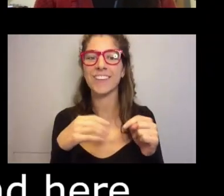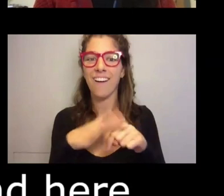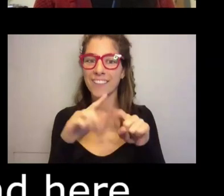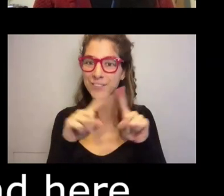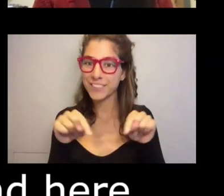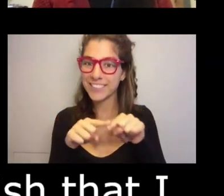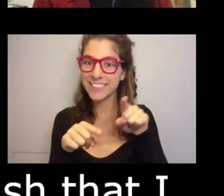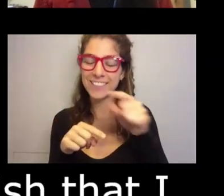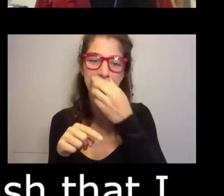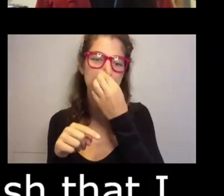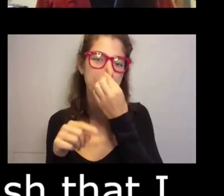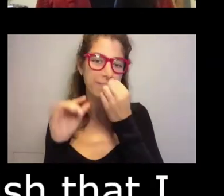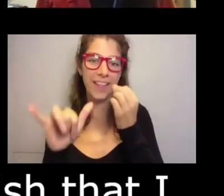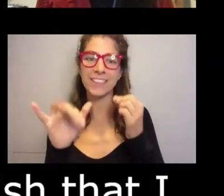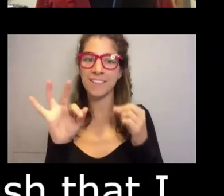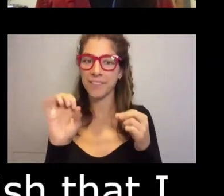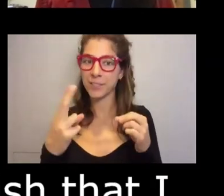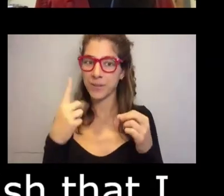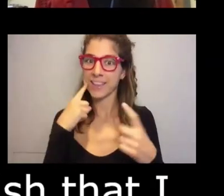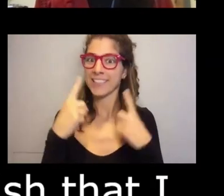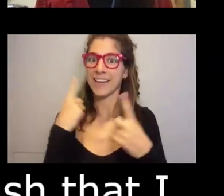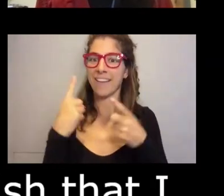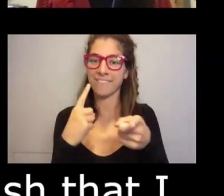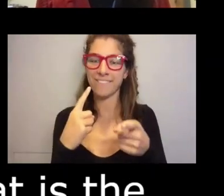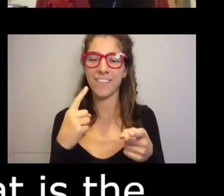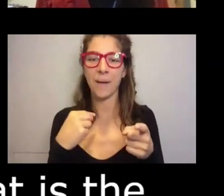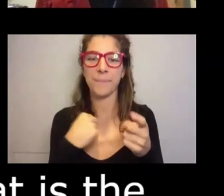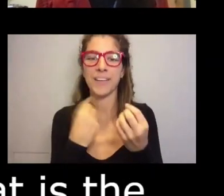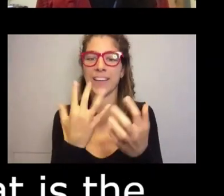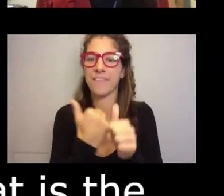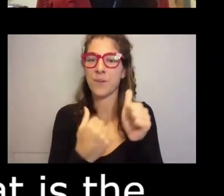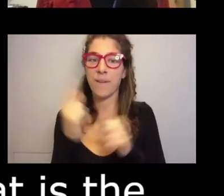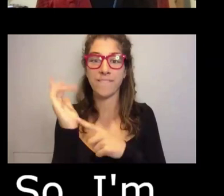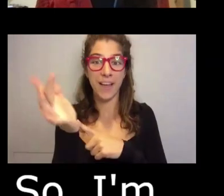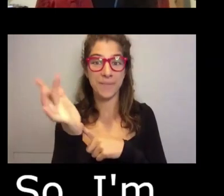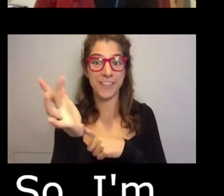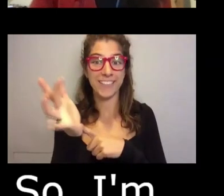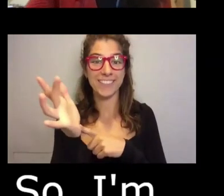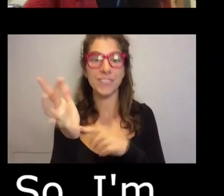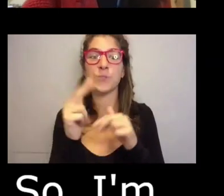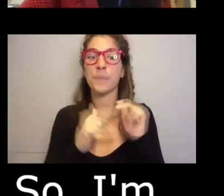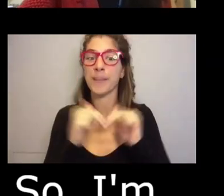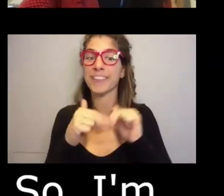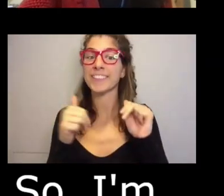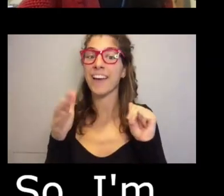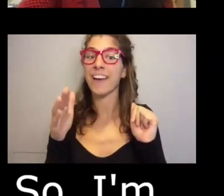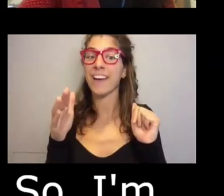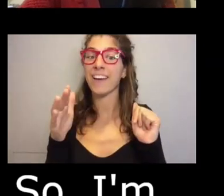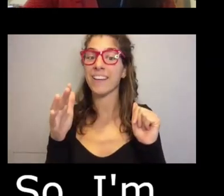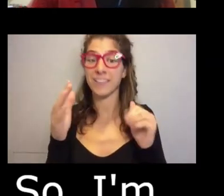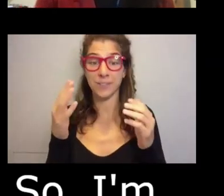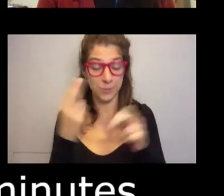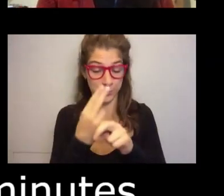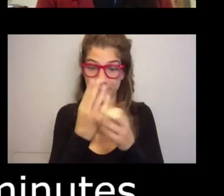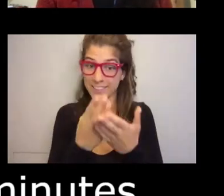screen. That is the fish we were thinking of. So I'm gonna give everyone 5 minutes to build and use the materials